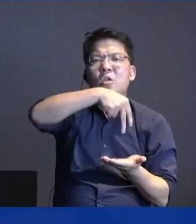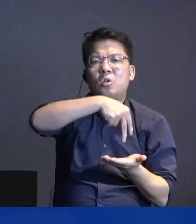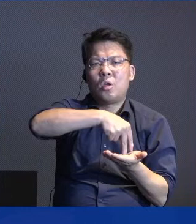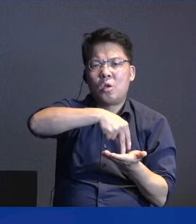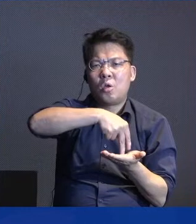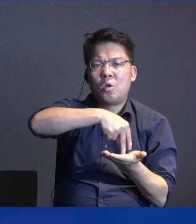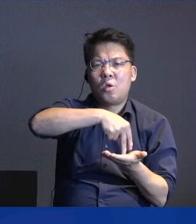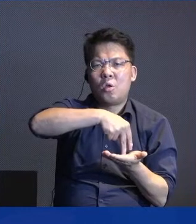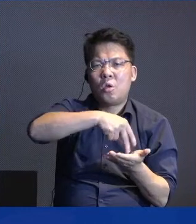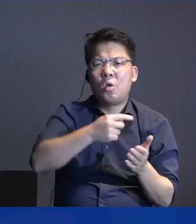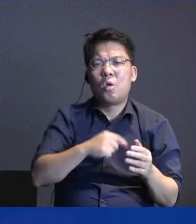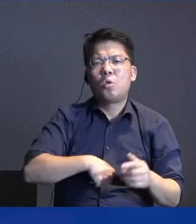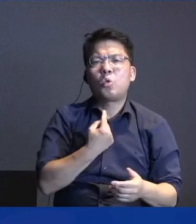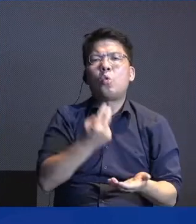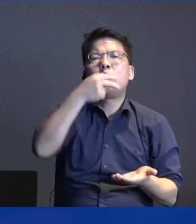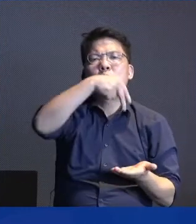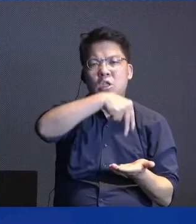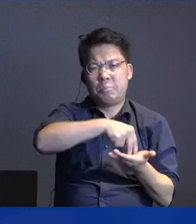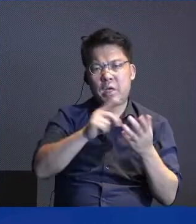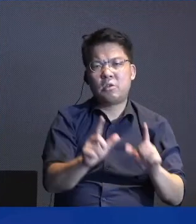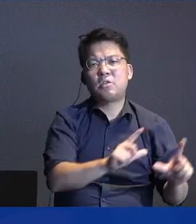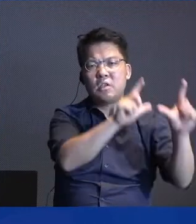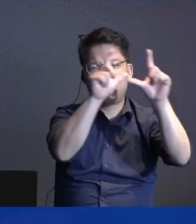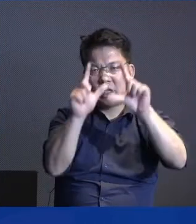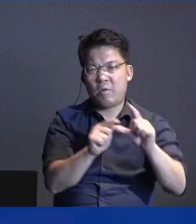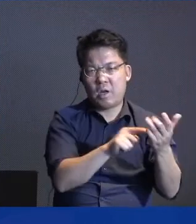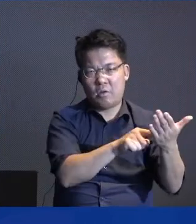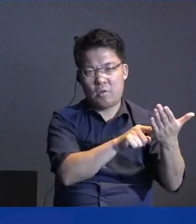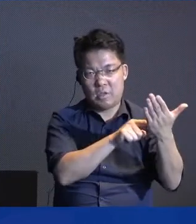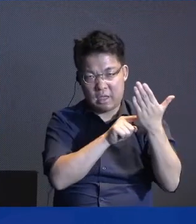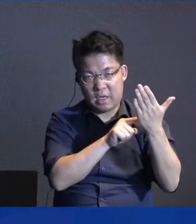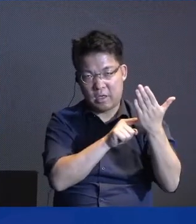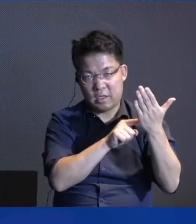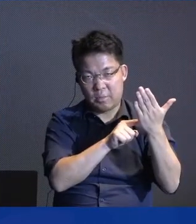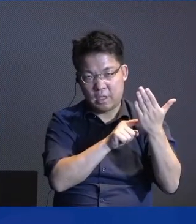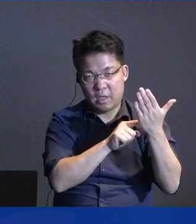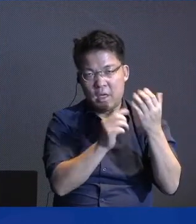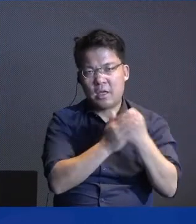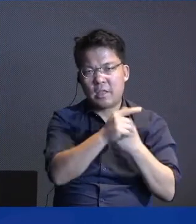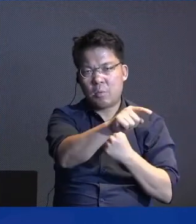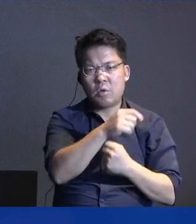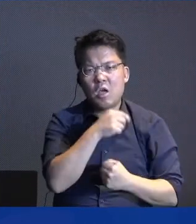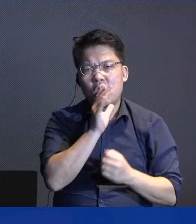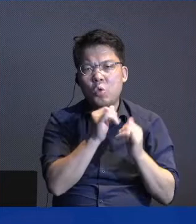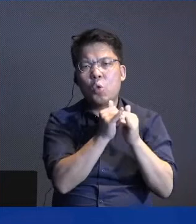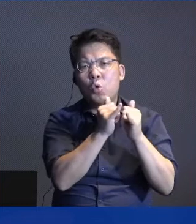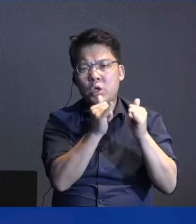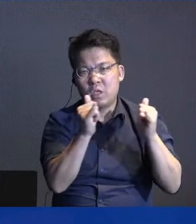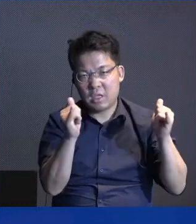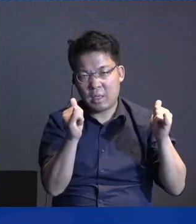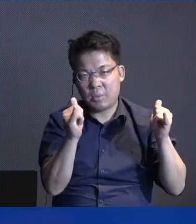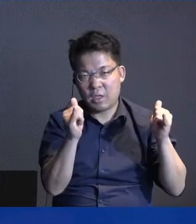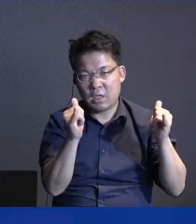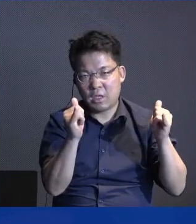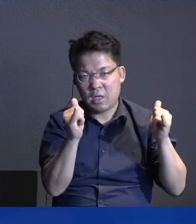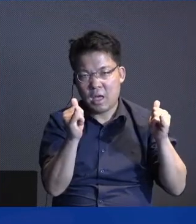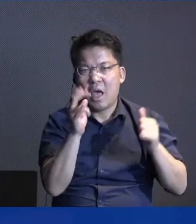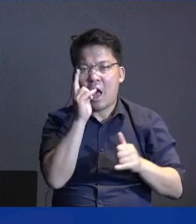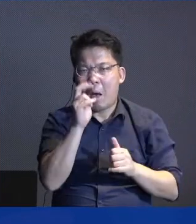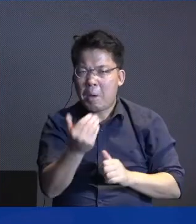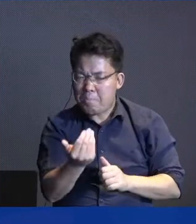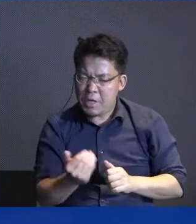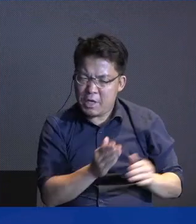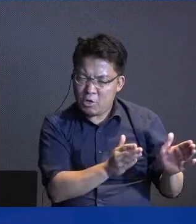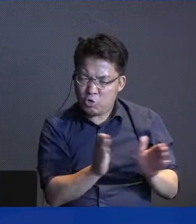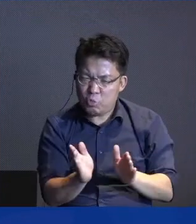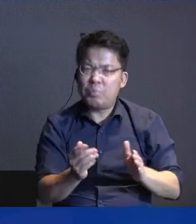and preparation that can facilitate positive, active, or thriving aging, as we call it.